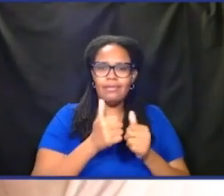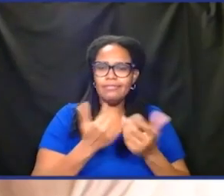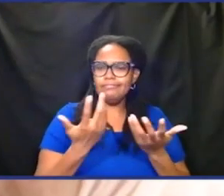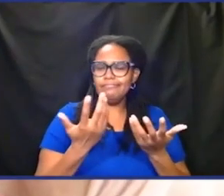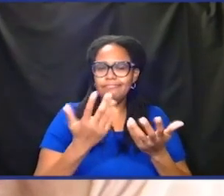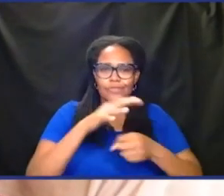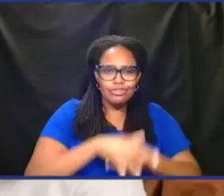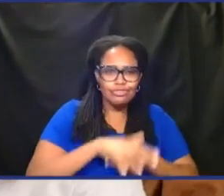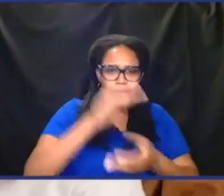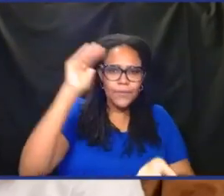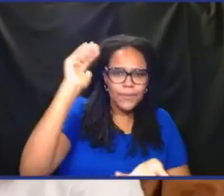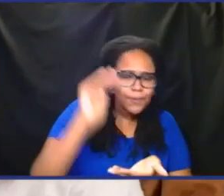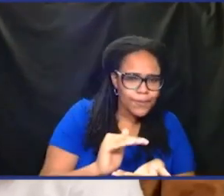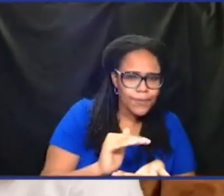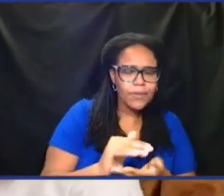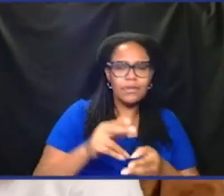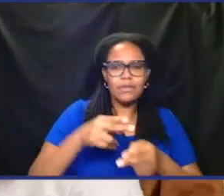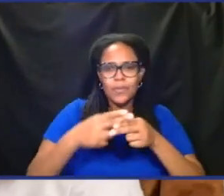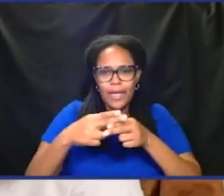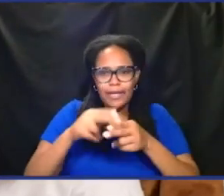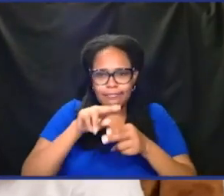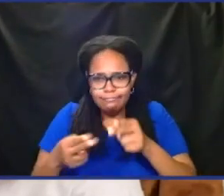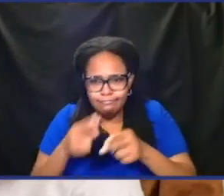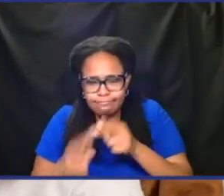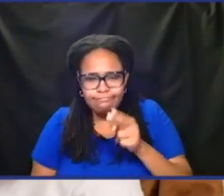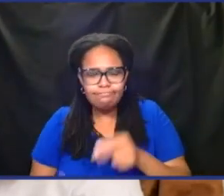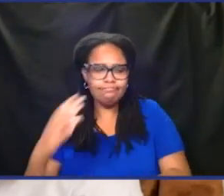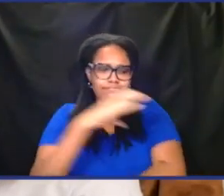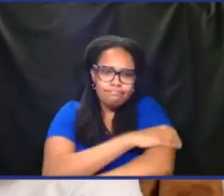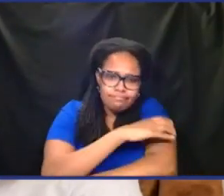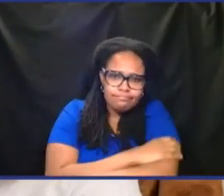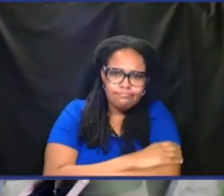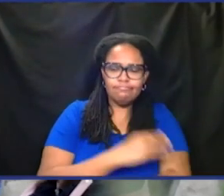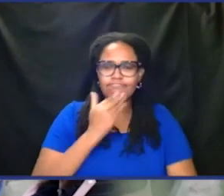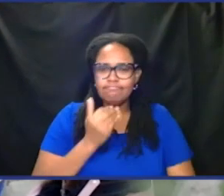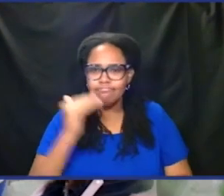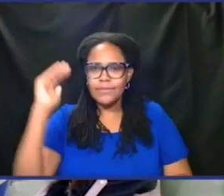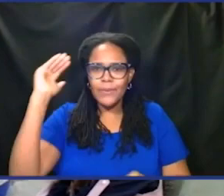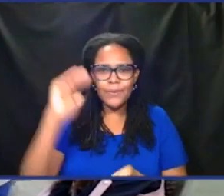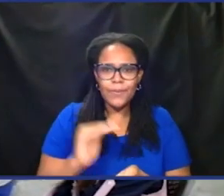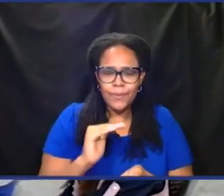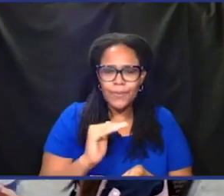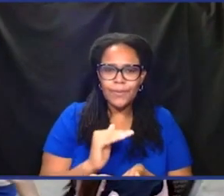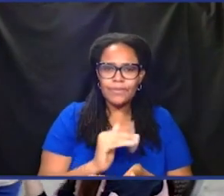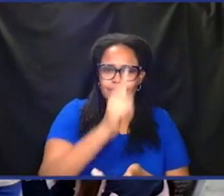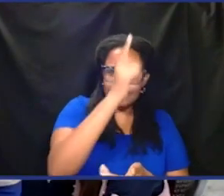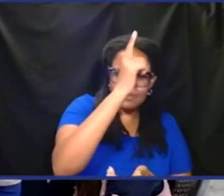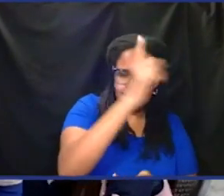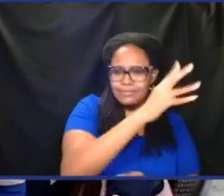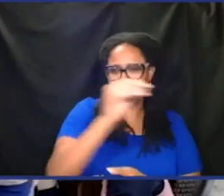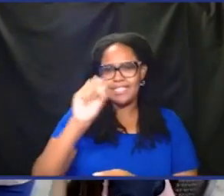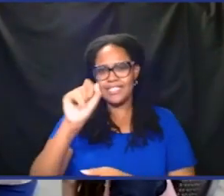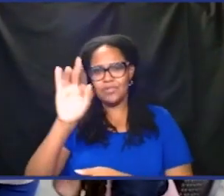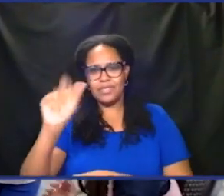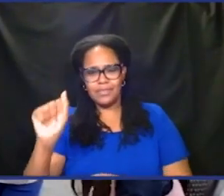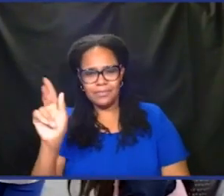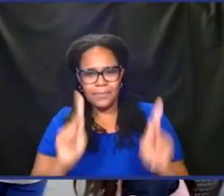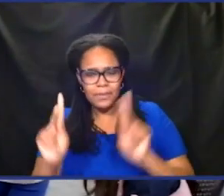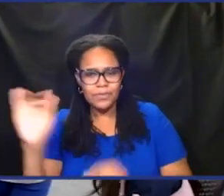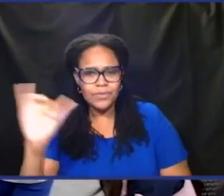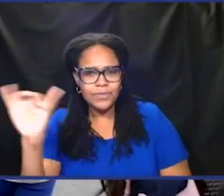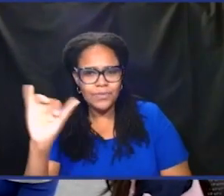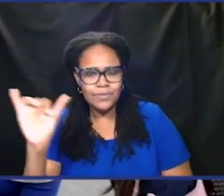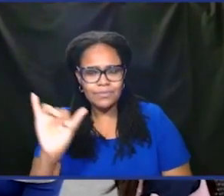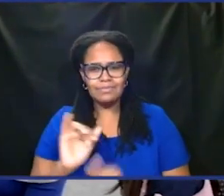and blood sugar, and enjoyed greater social support. Participants eased the physical and mental effects of trauma.